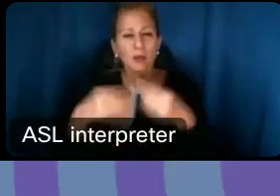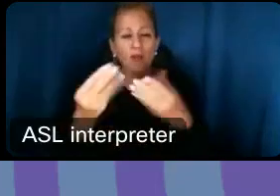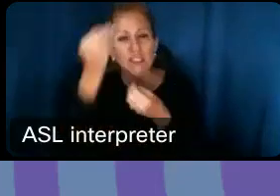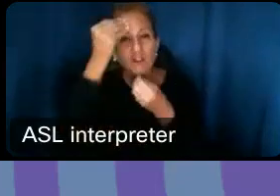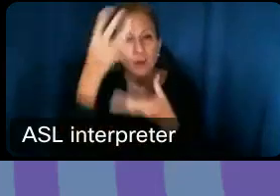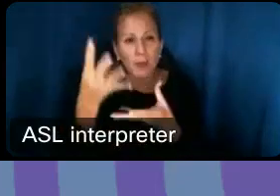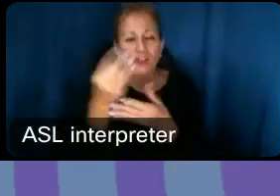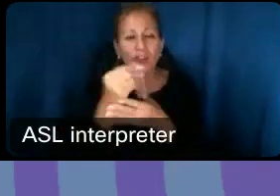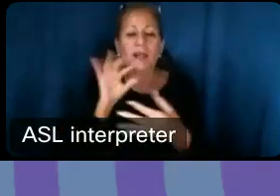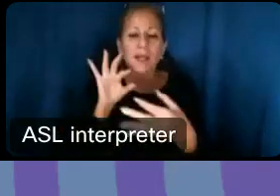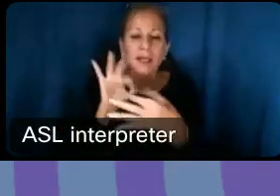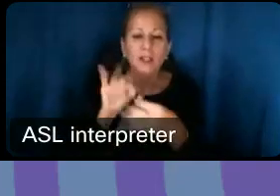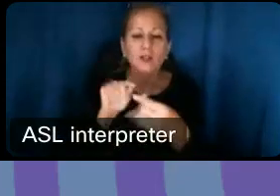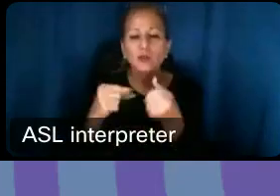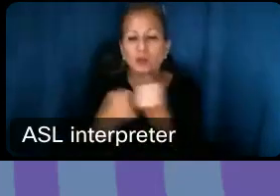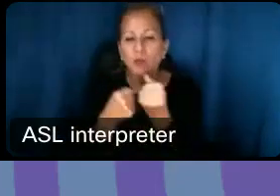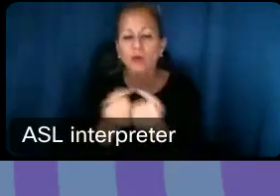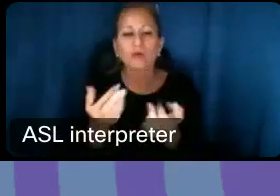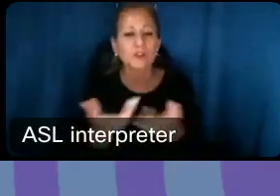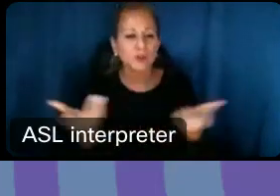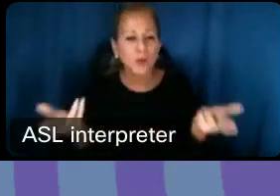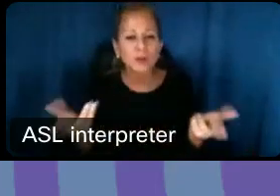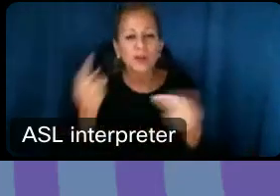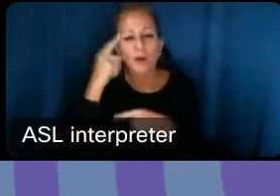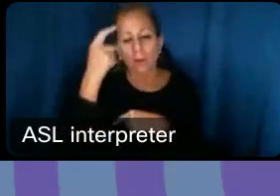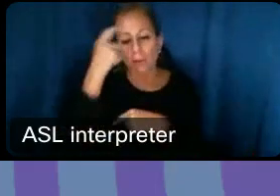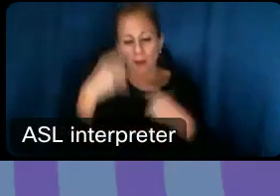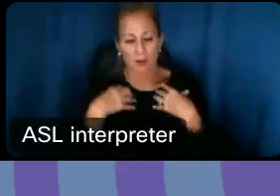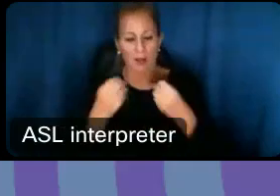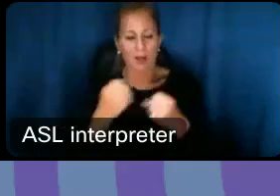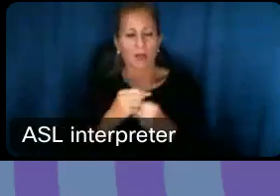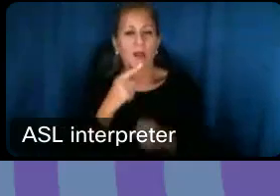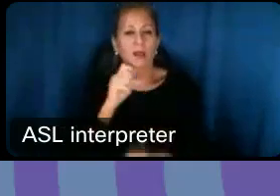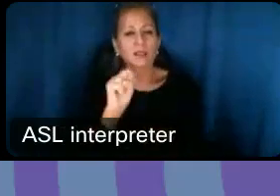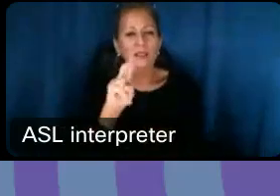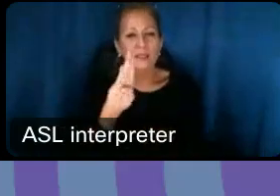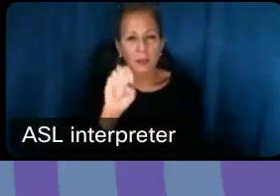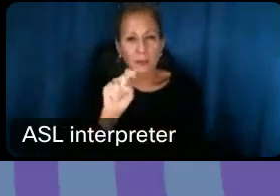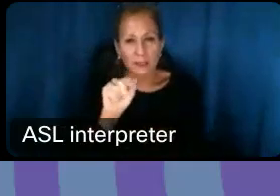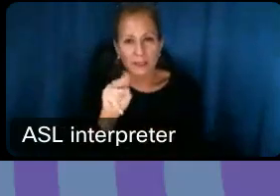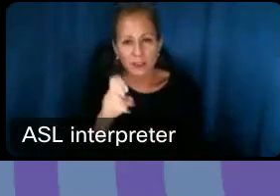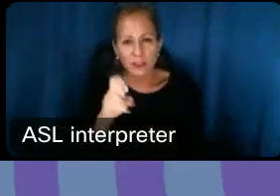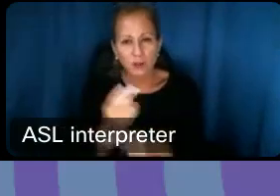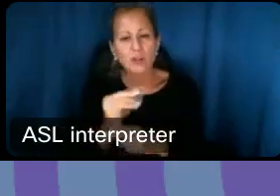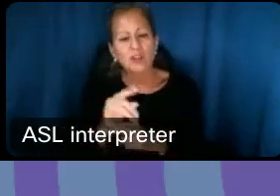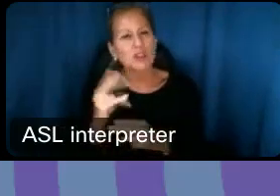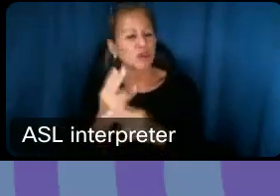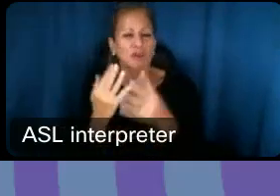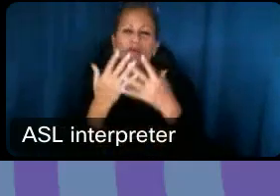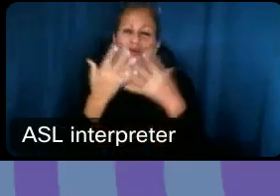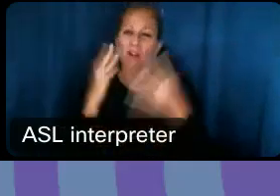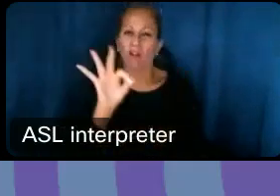information and connections to support resources for mental health and substance use that's in a really user-friendly